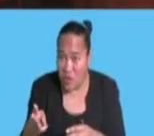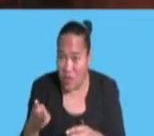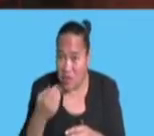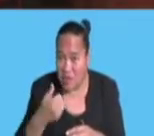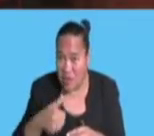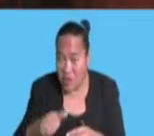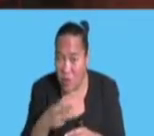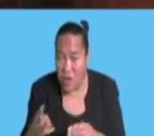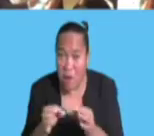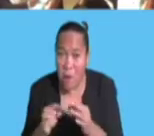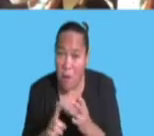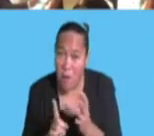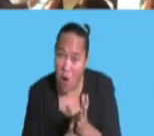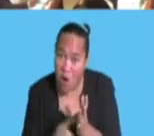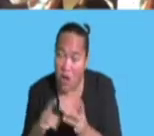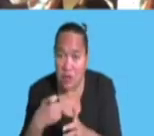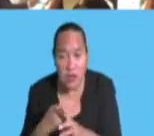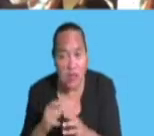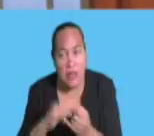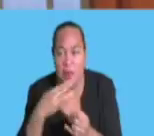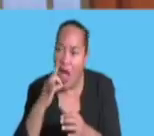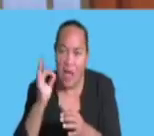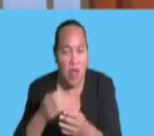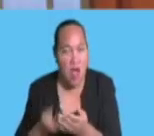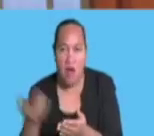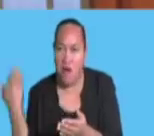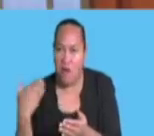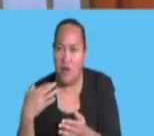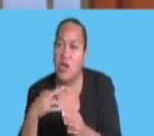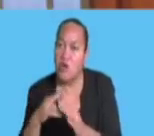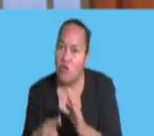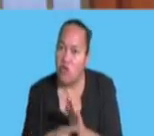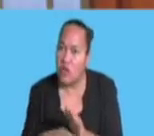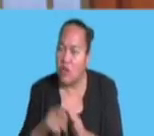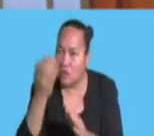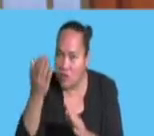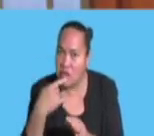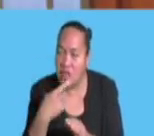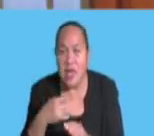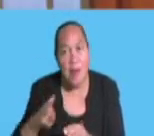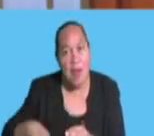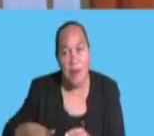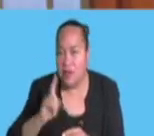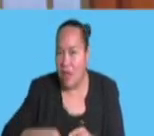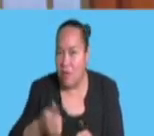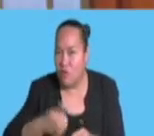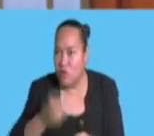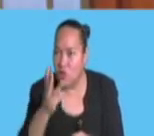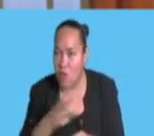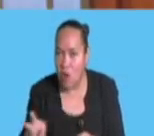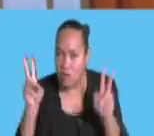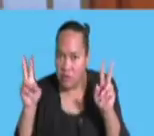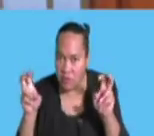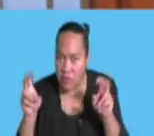bollocks, and I'm asking if that could be withdrawn and that the ruling comes from the Honourable Speaker that members not use that term in the